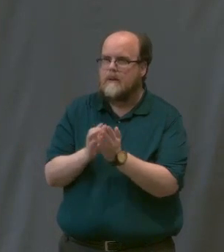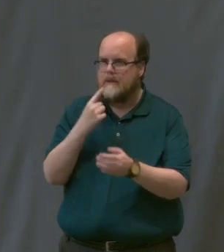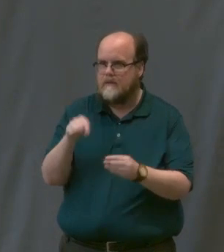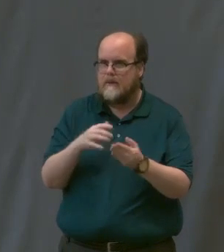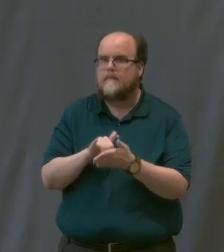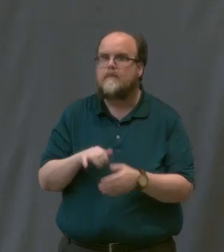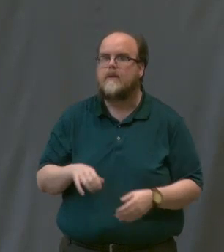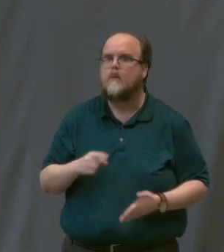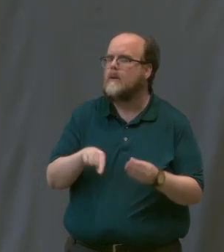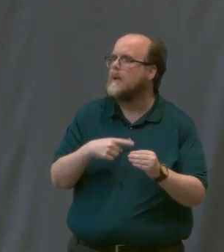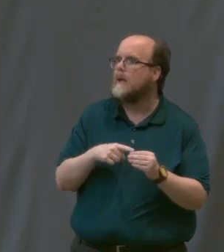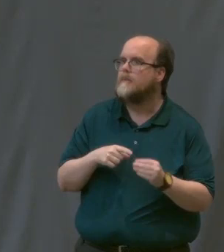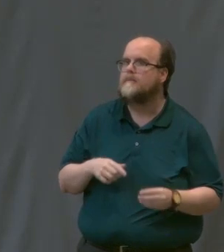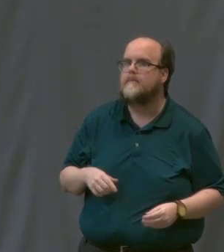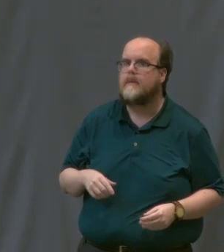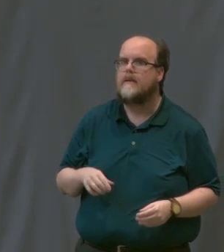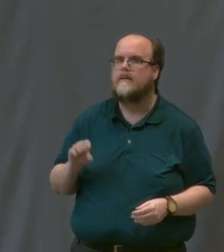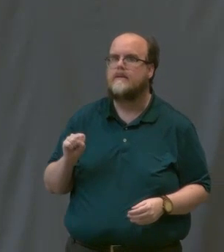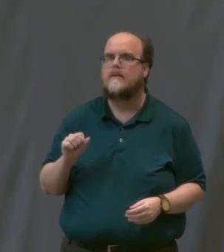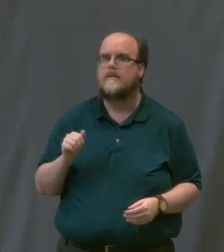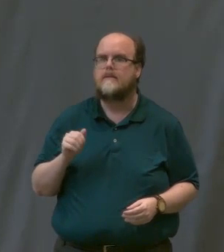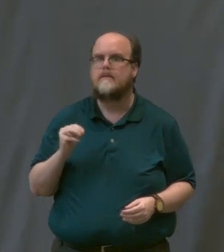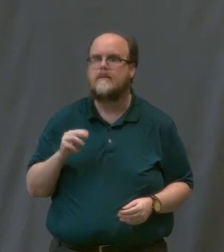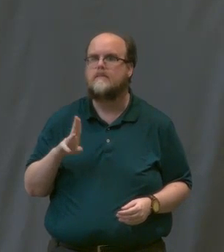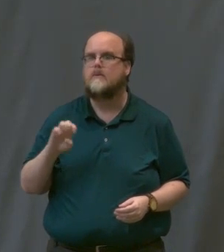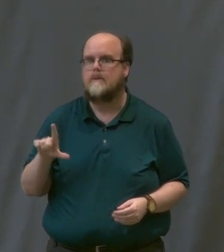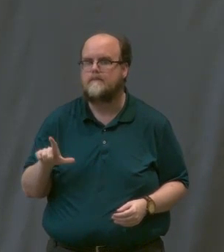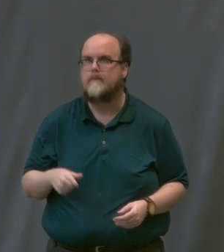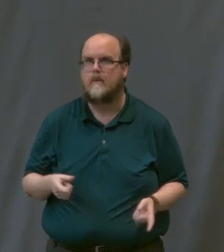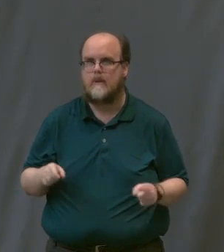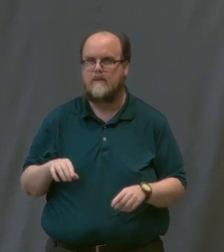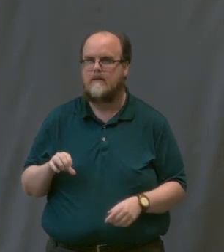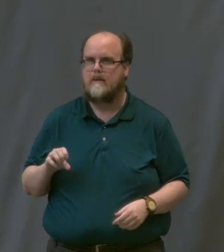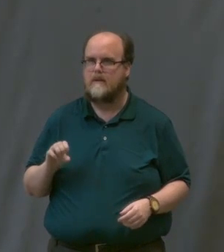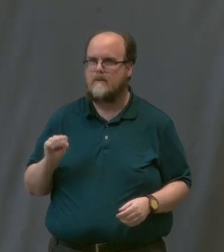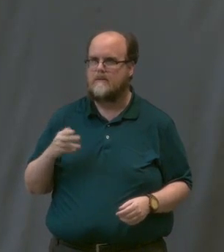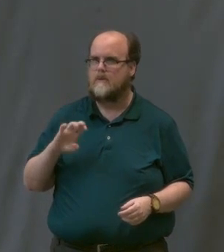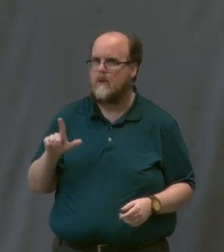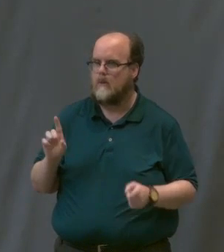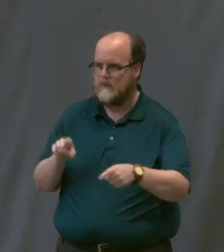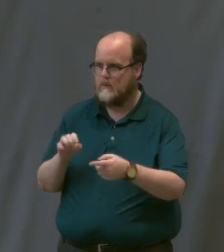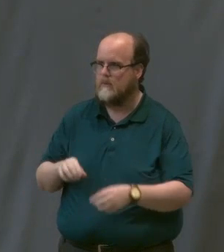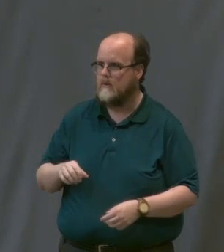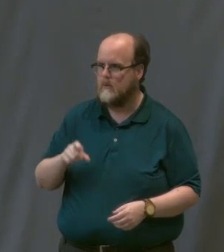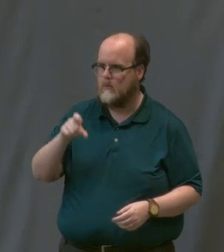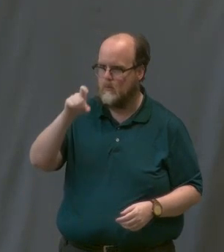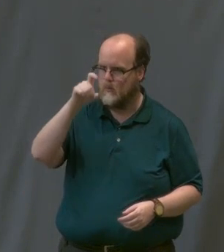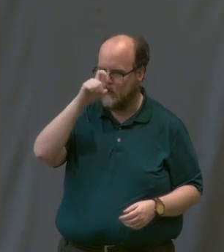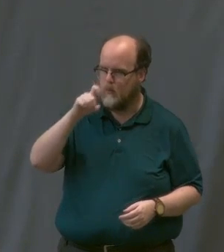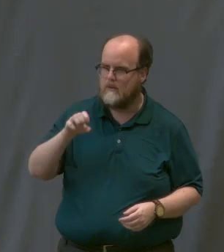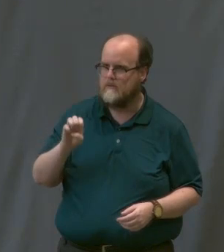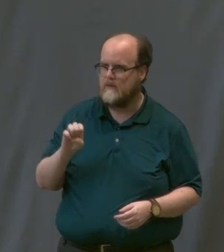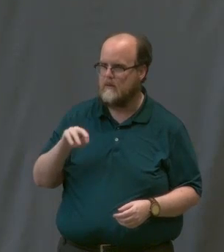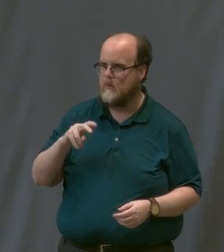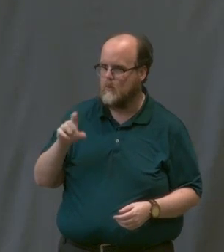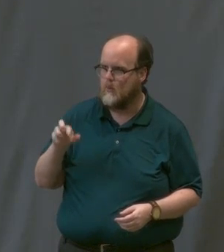What about a guy named Samuel? When Saul went to the witch of Endor to recall Samuel